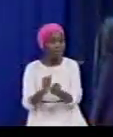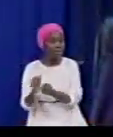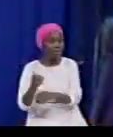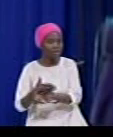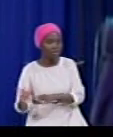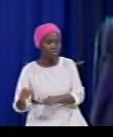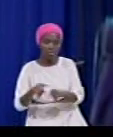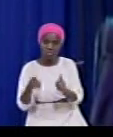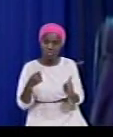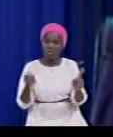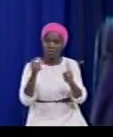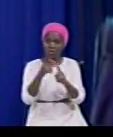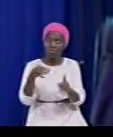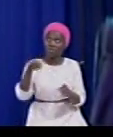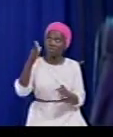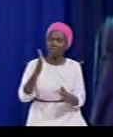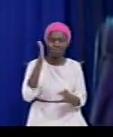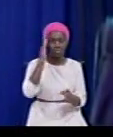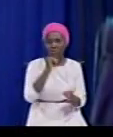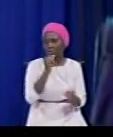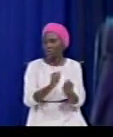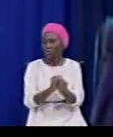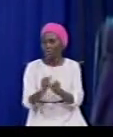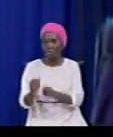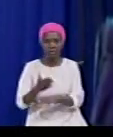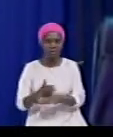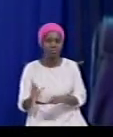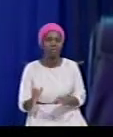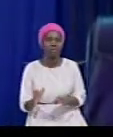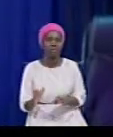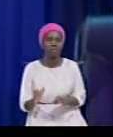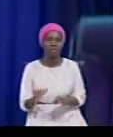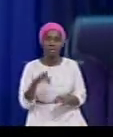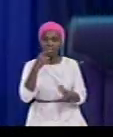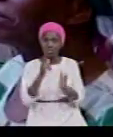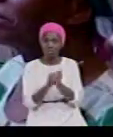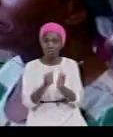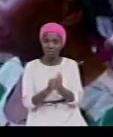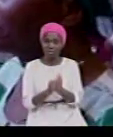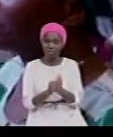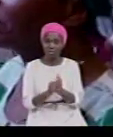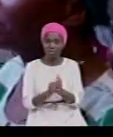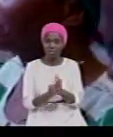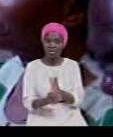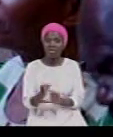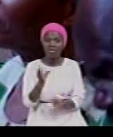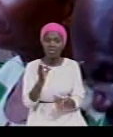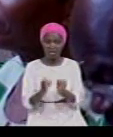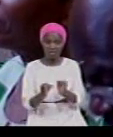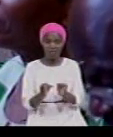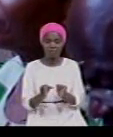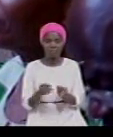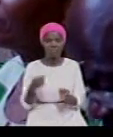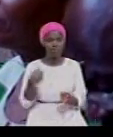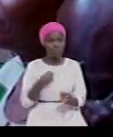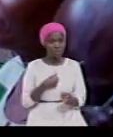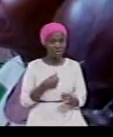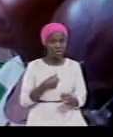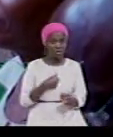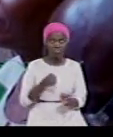word of God will not pass away. It says, if we deny